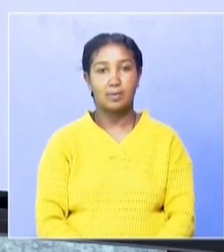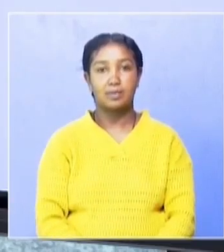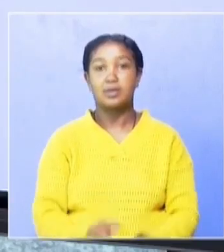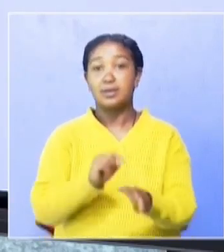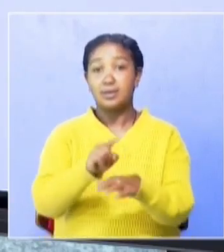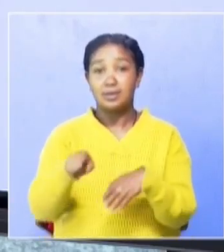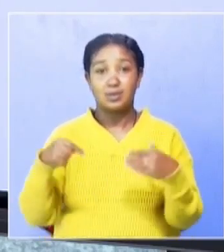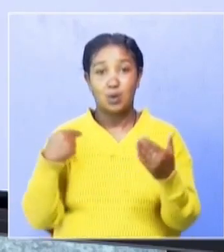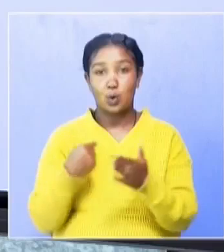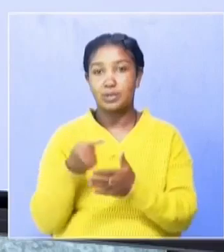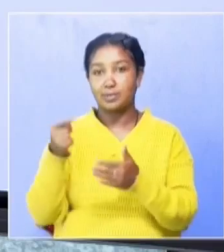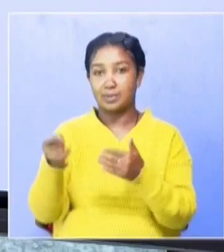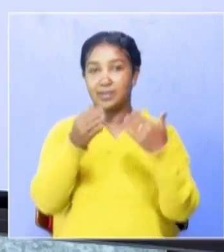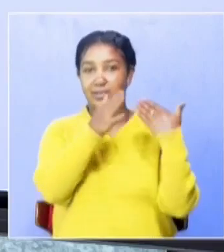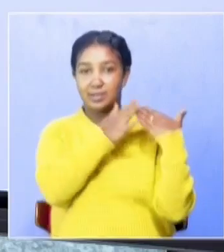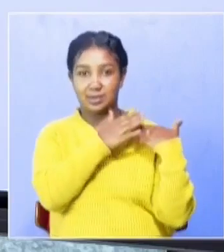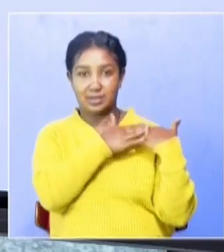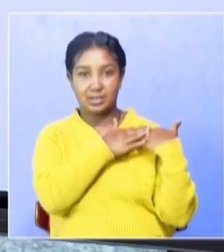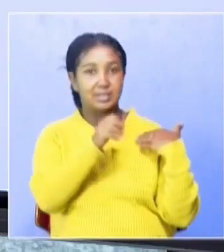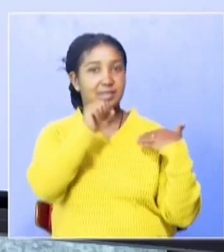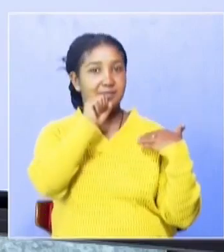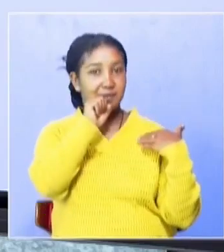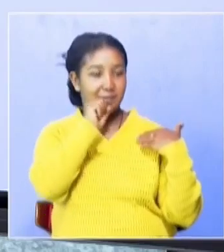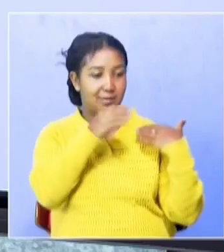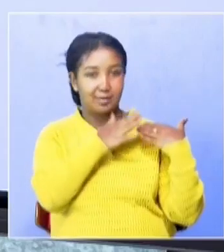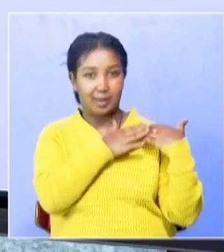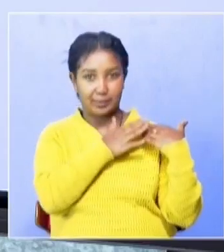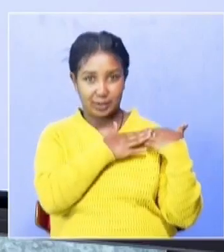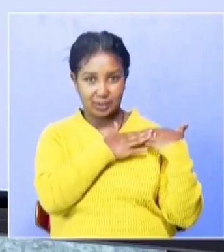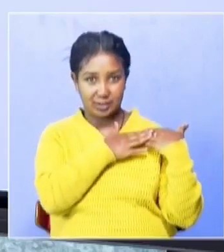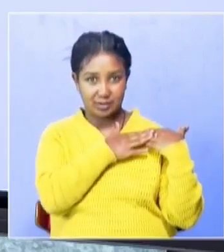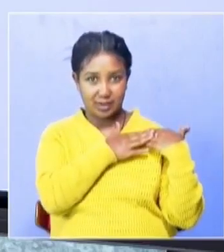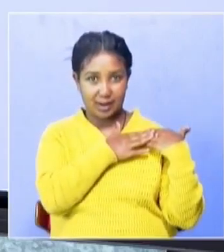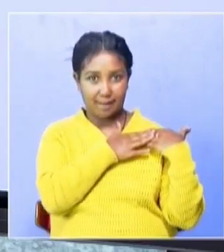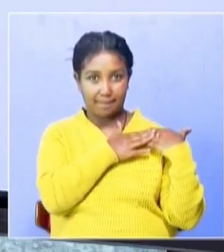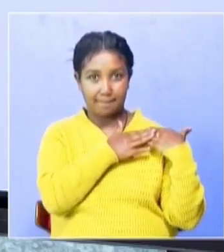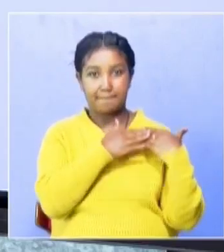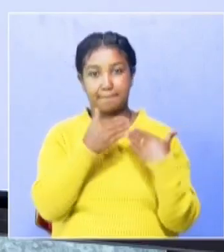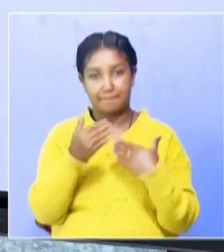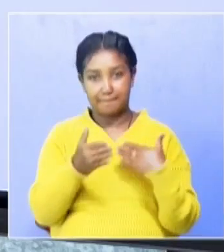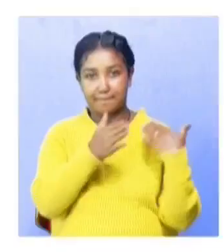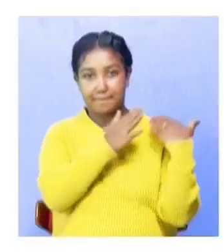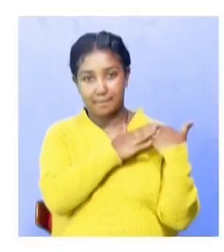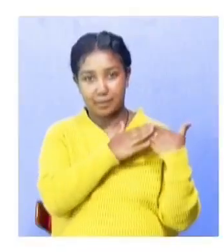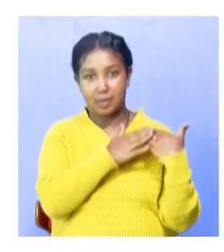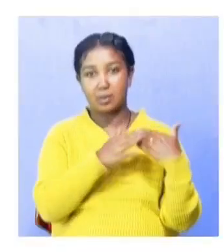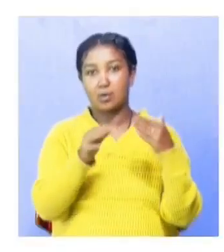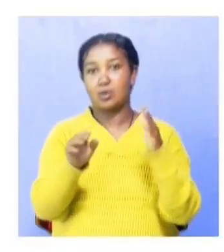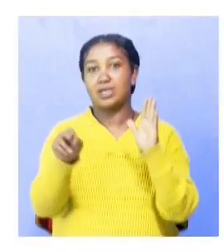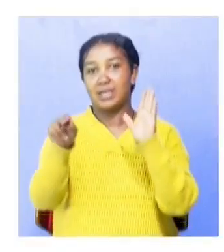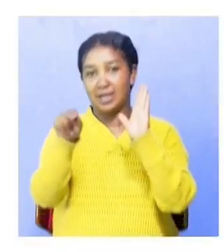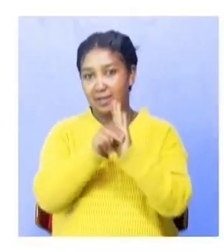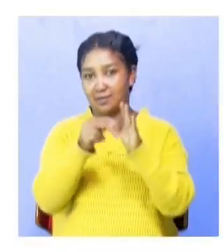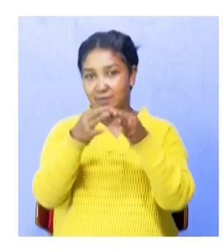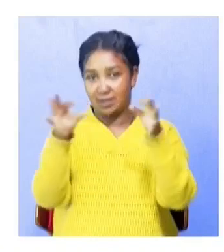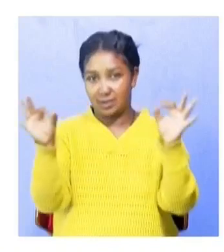So, here is the subject. Sifan is subject here. This one is affirmative.